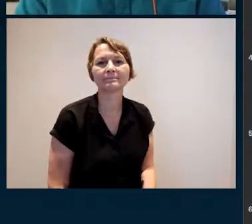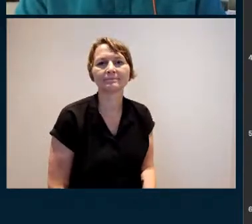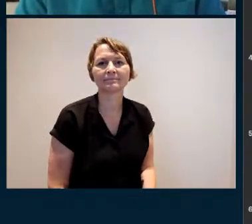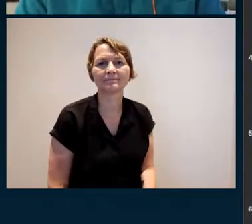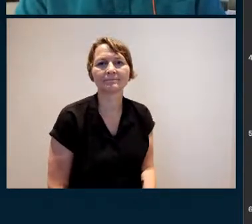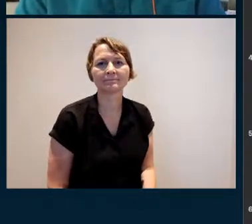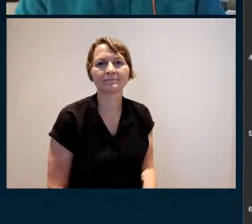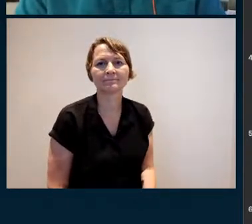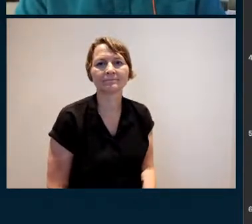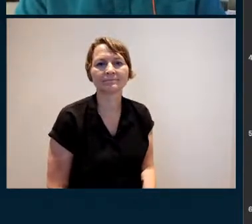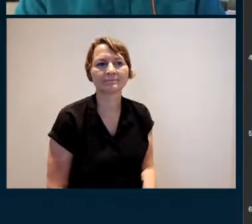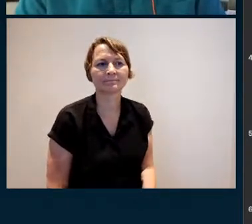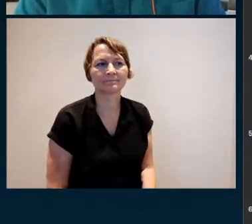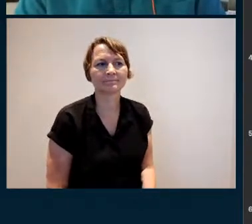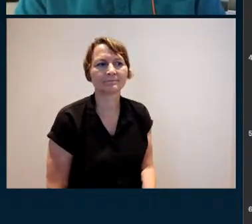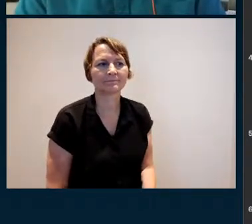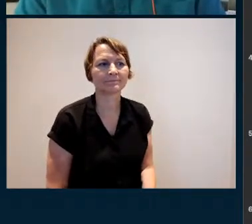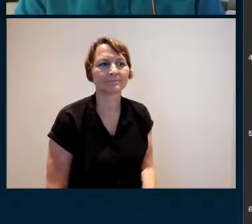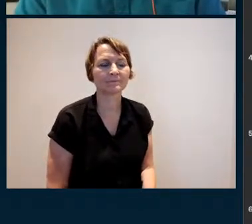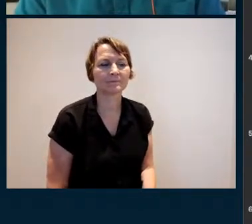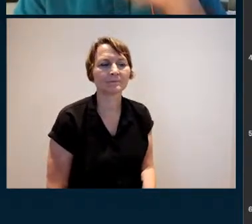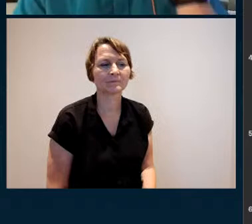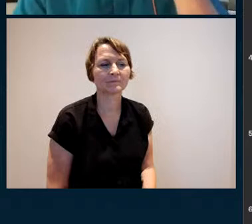the front end directory.